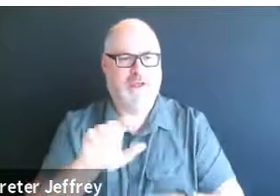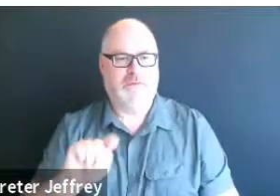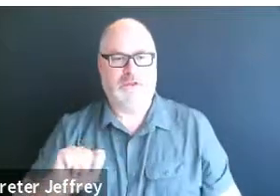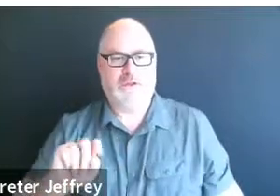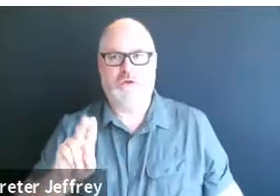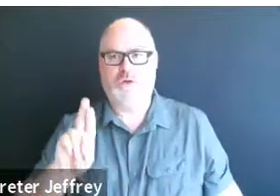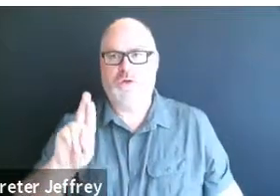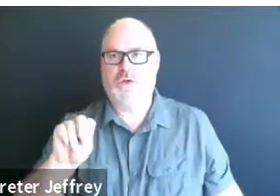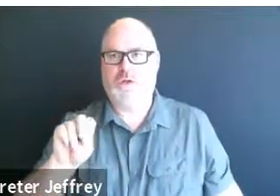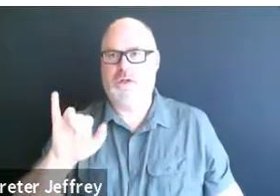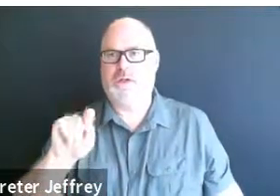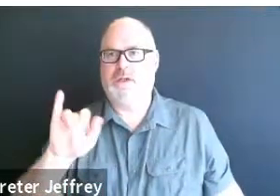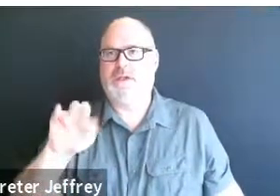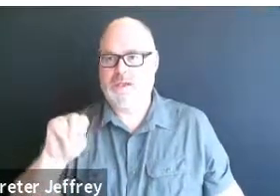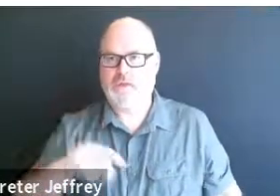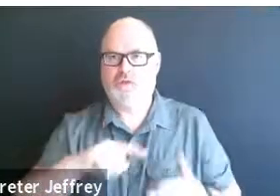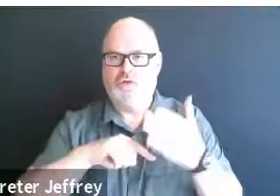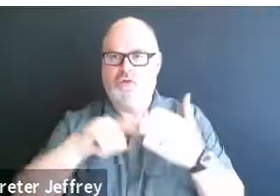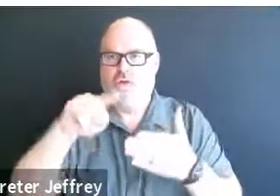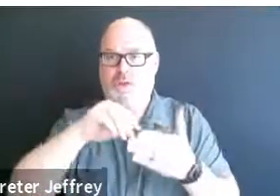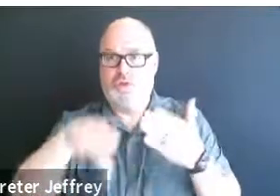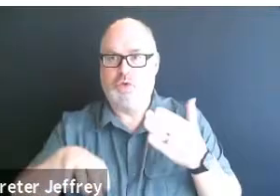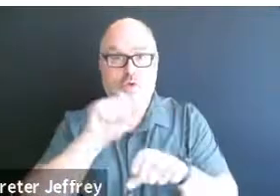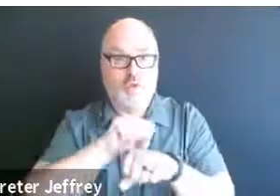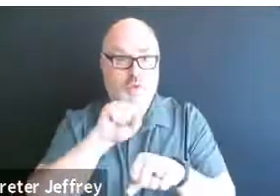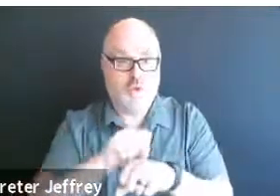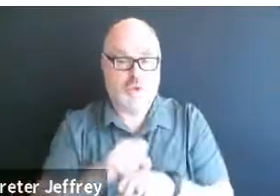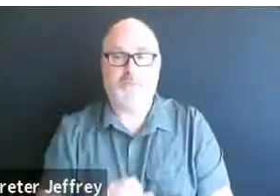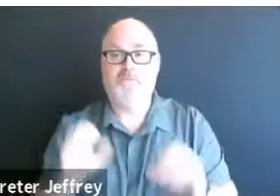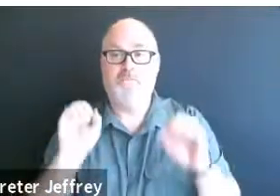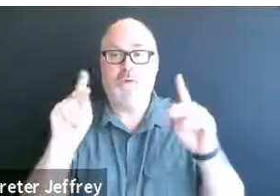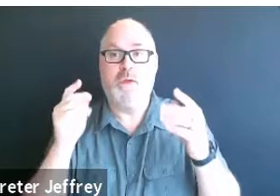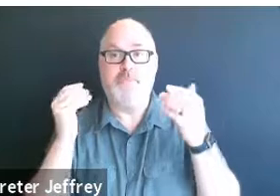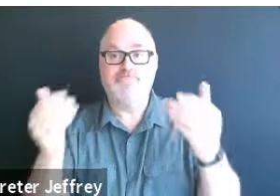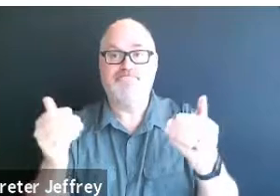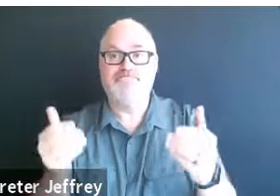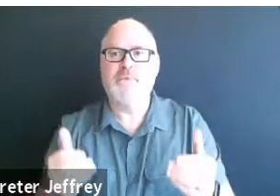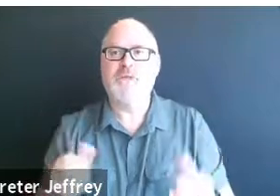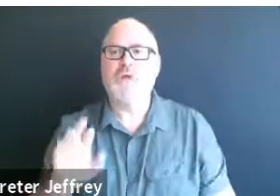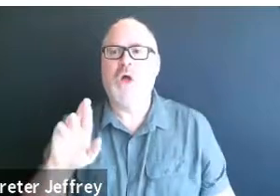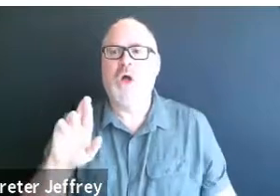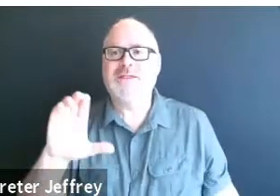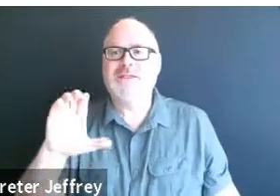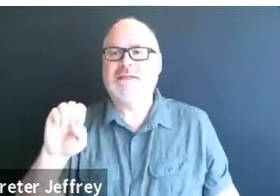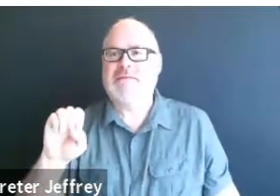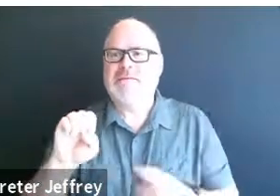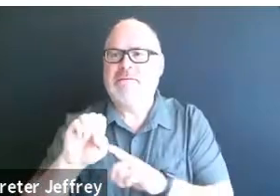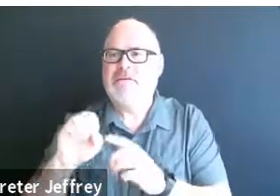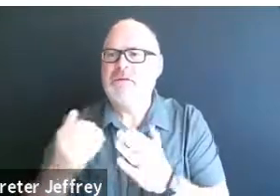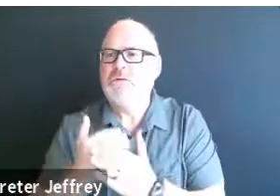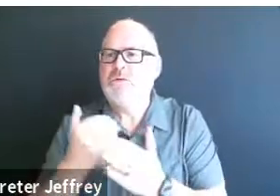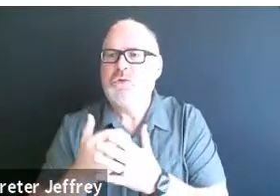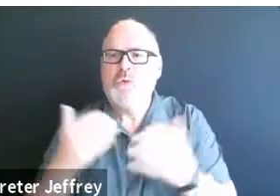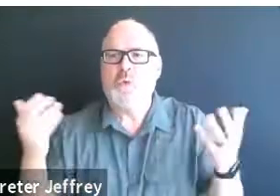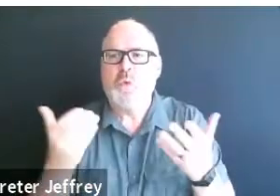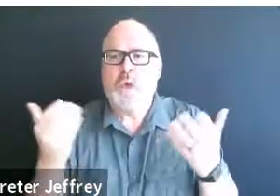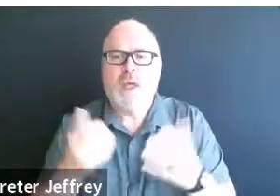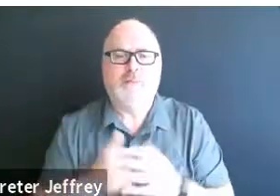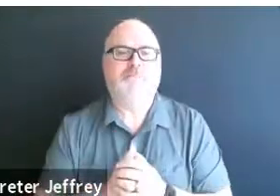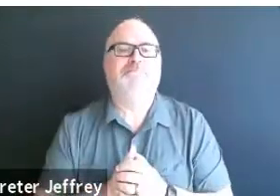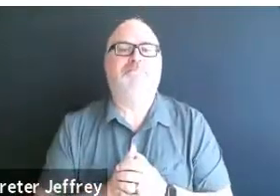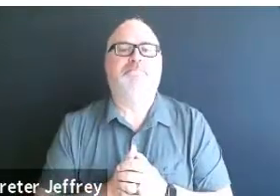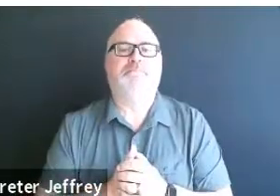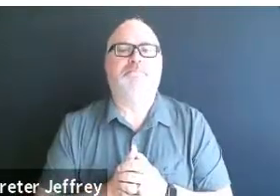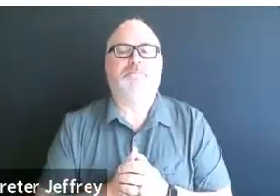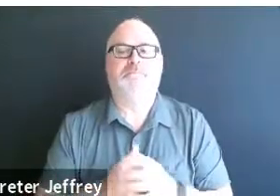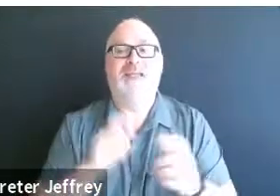Turnitin to check your students' work. All right, so what is the new rich content editor? The new rich content editor